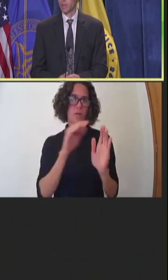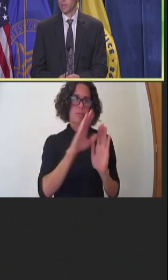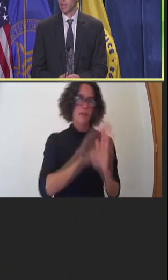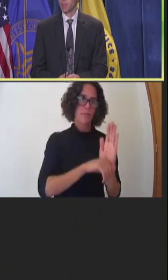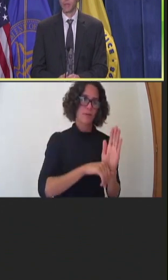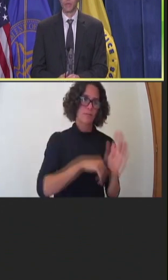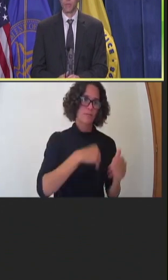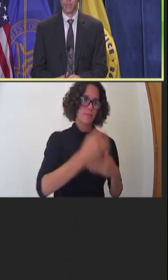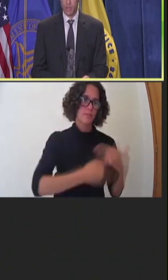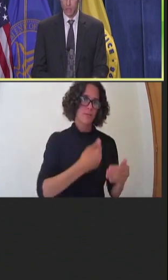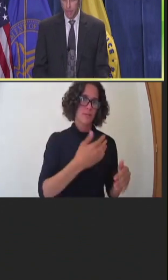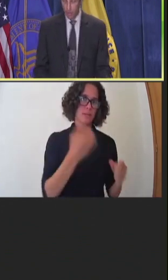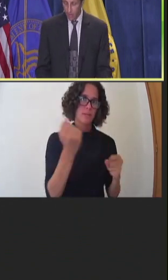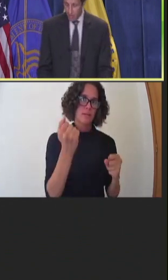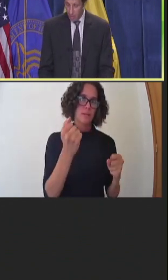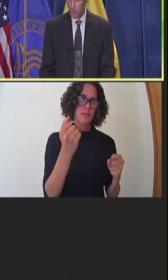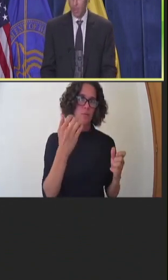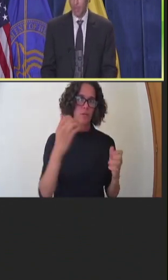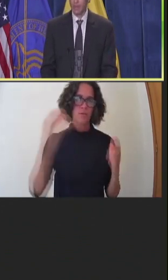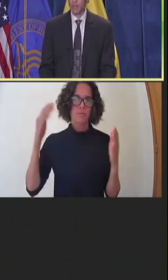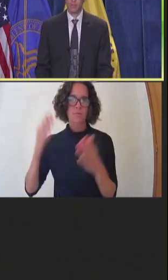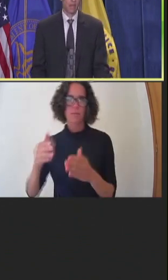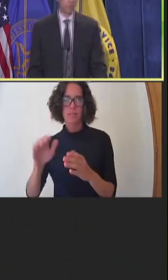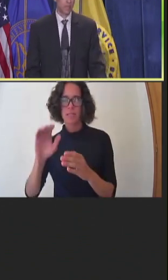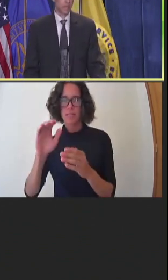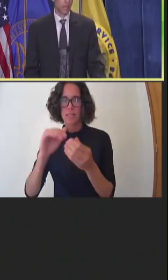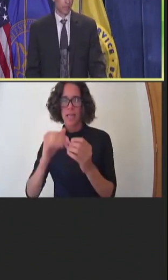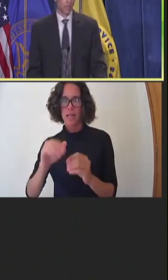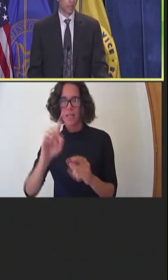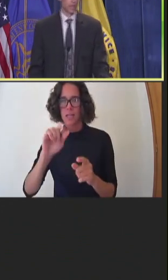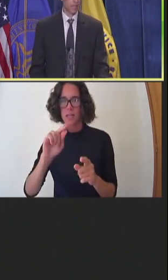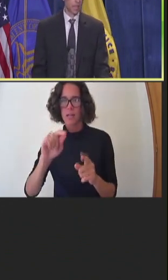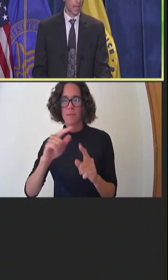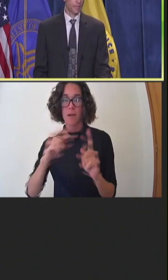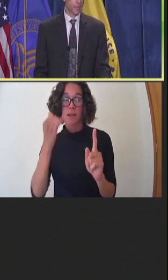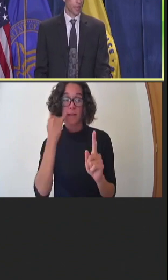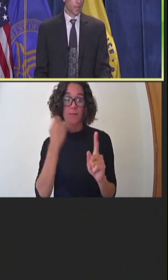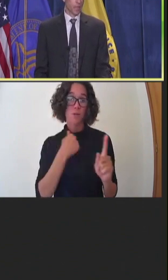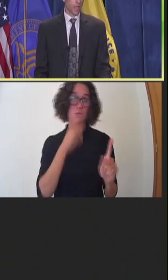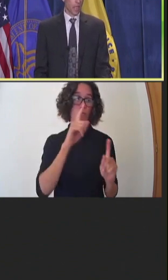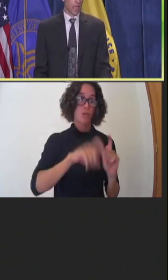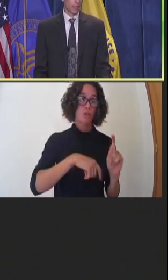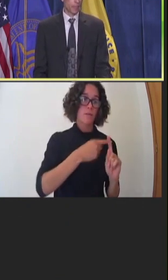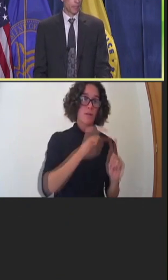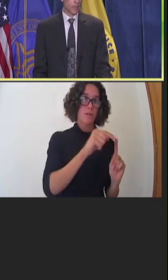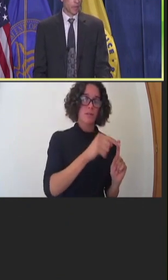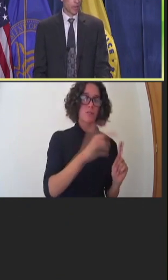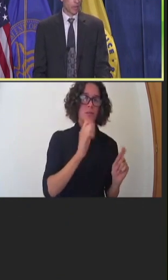about the data, but if there are questions about that you might have missed later, we can address that.